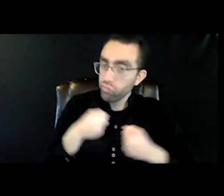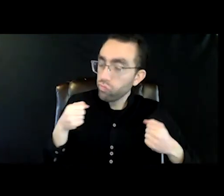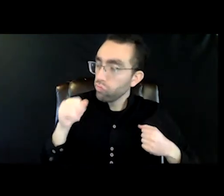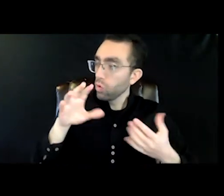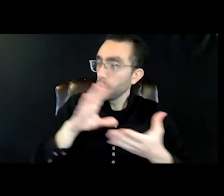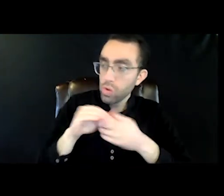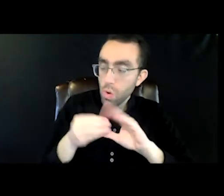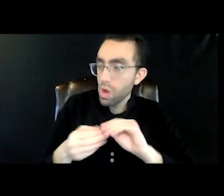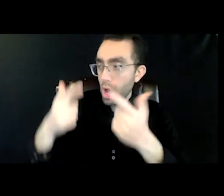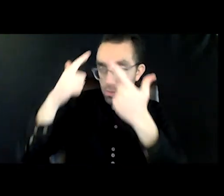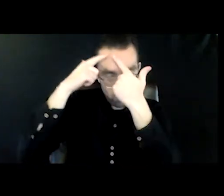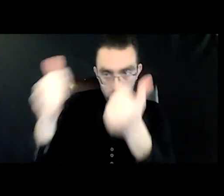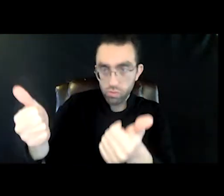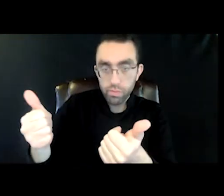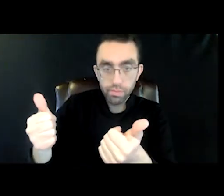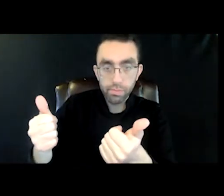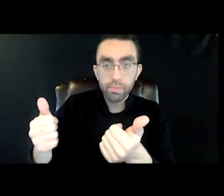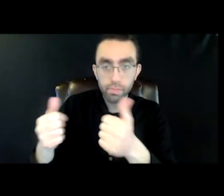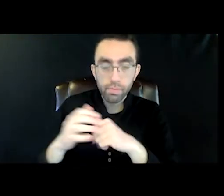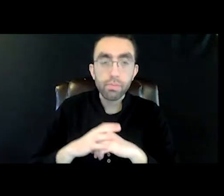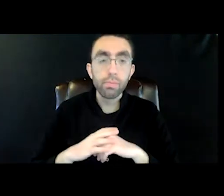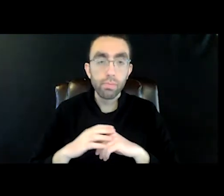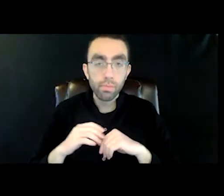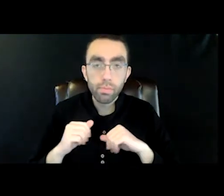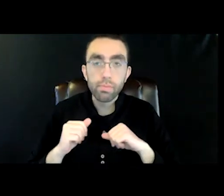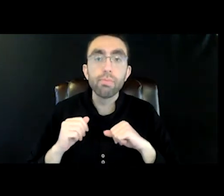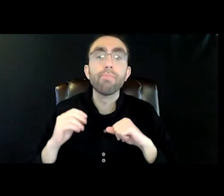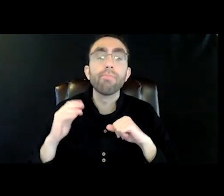when someone is trusting us to potentially,